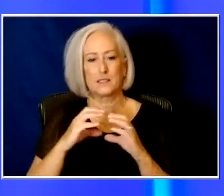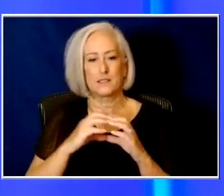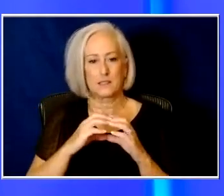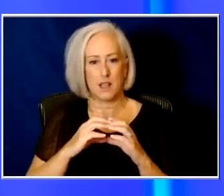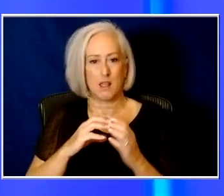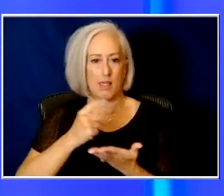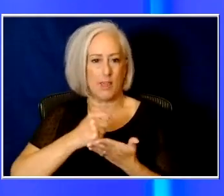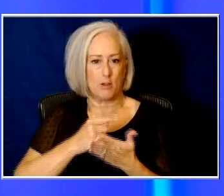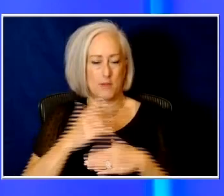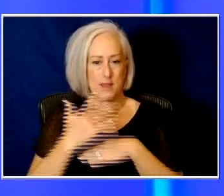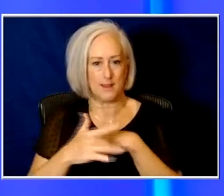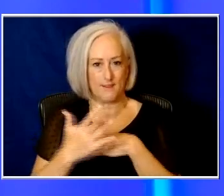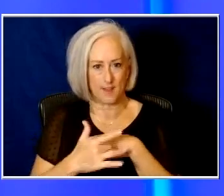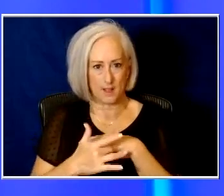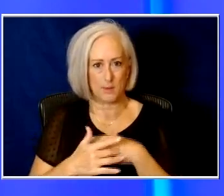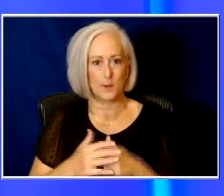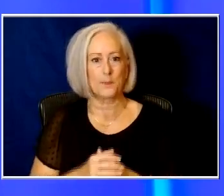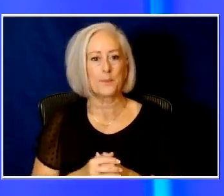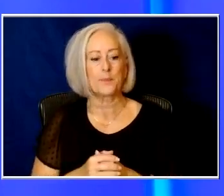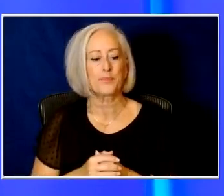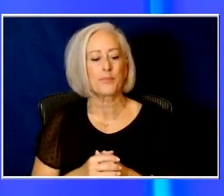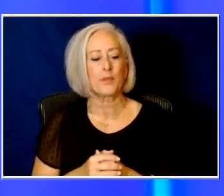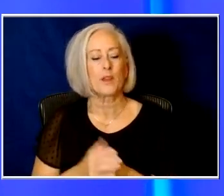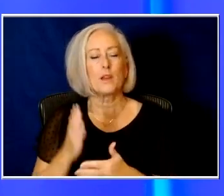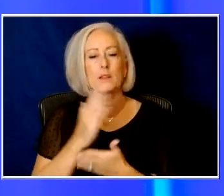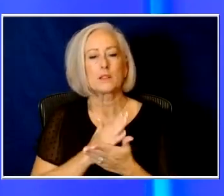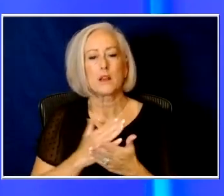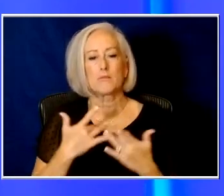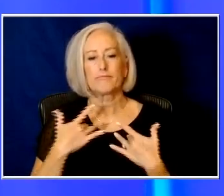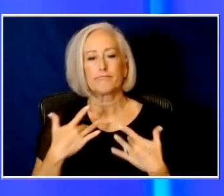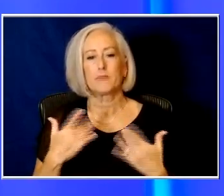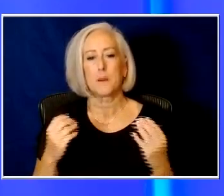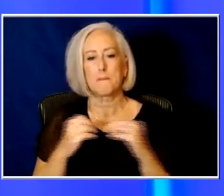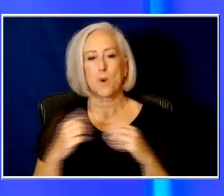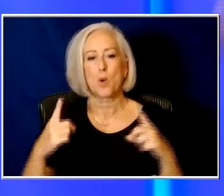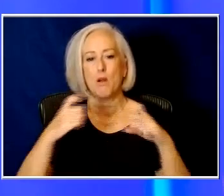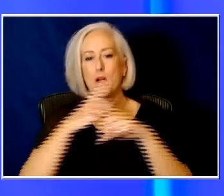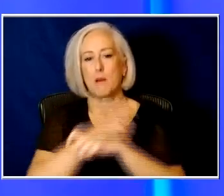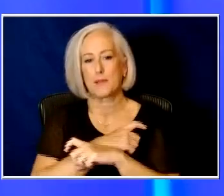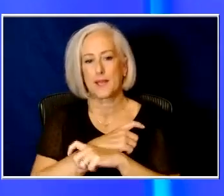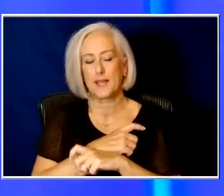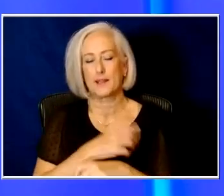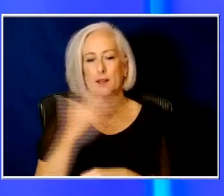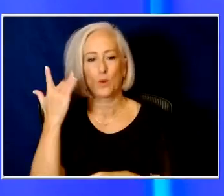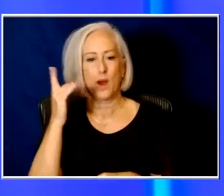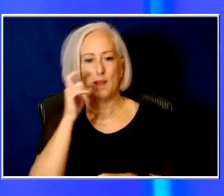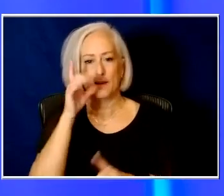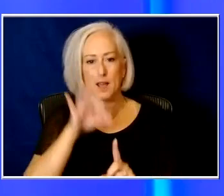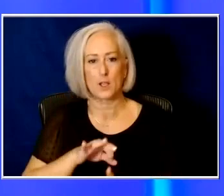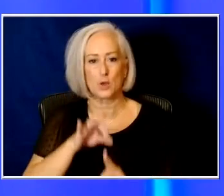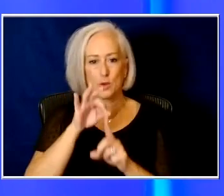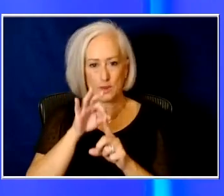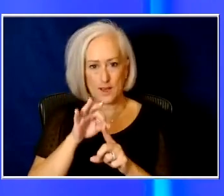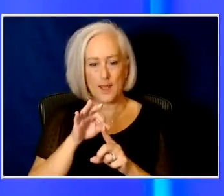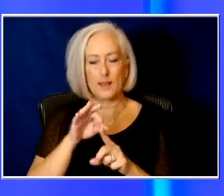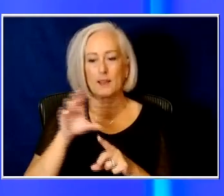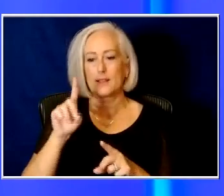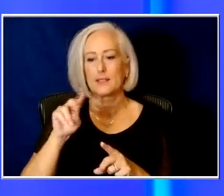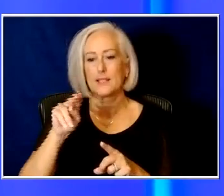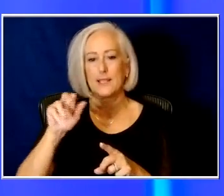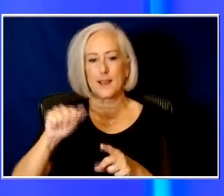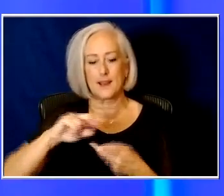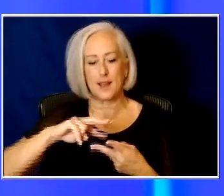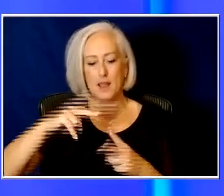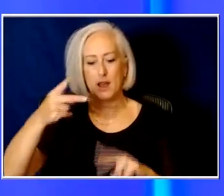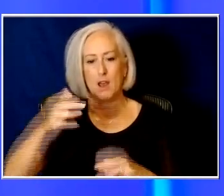here, tends to be more complicated in that it is doesn't have a unique antigen on its surface. But people are trying to